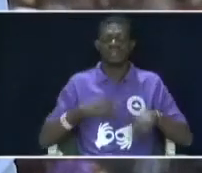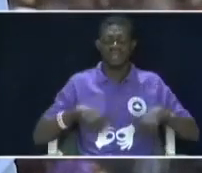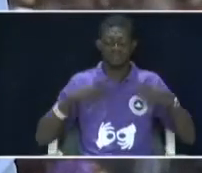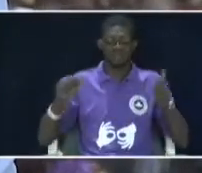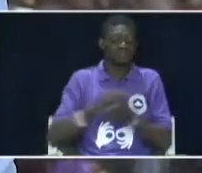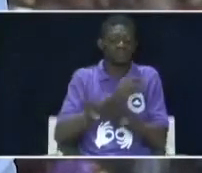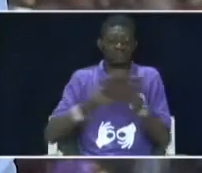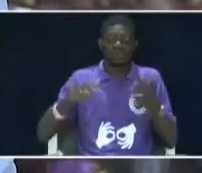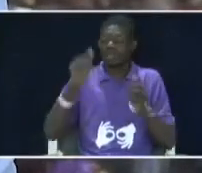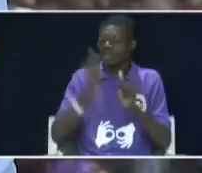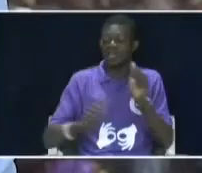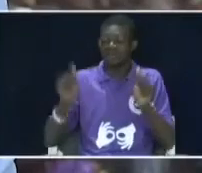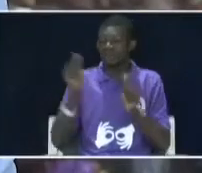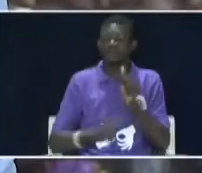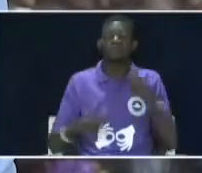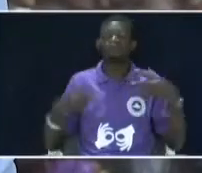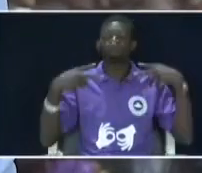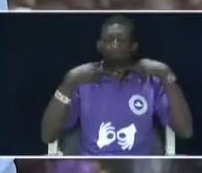every yoke